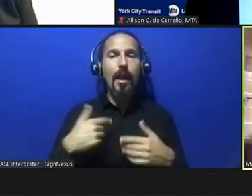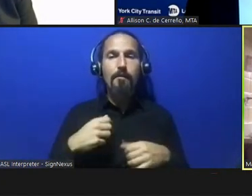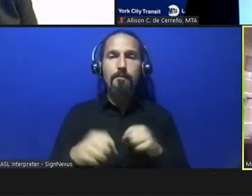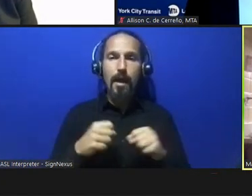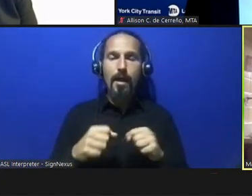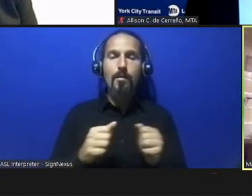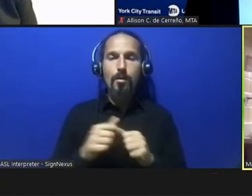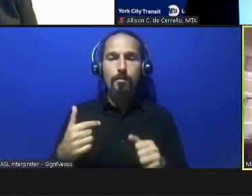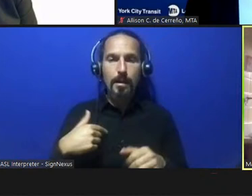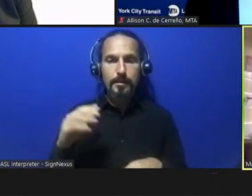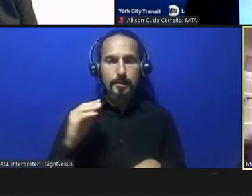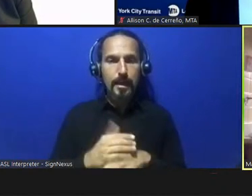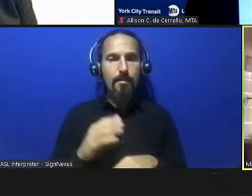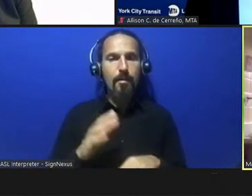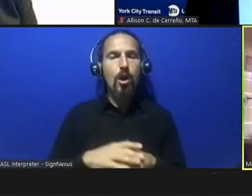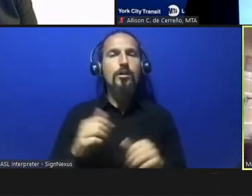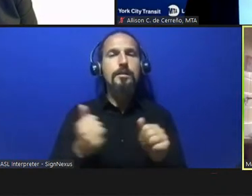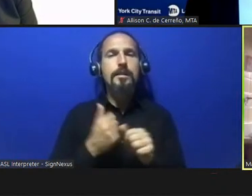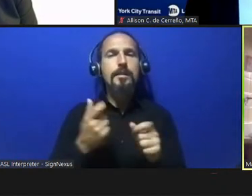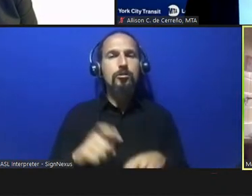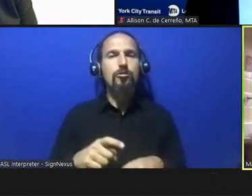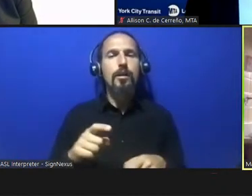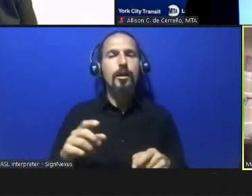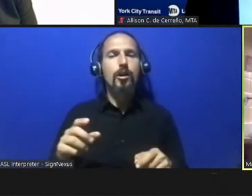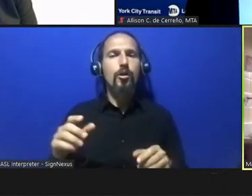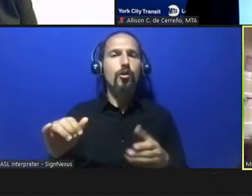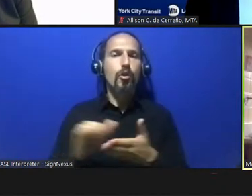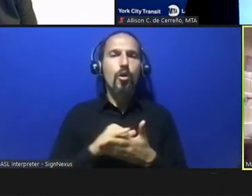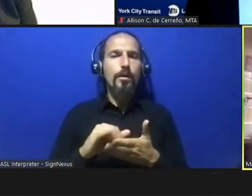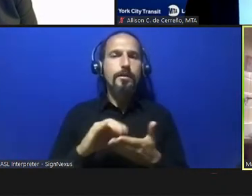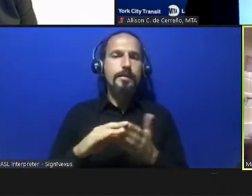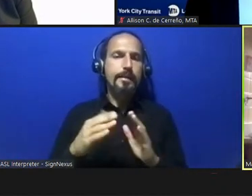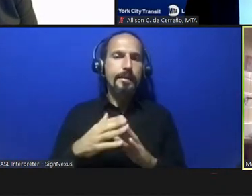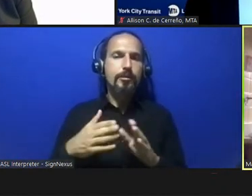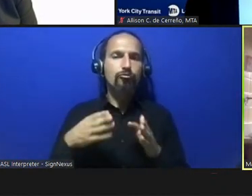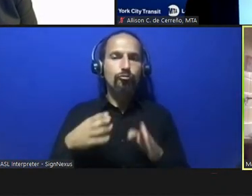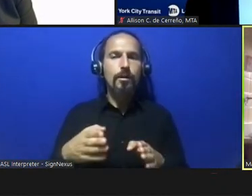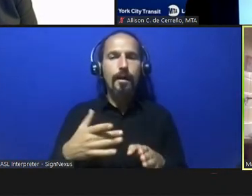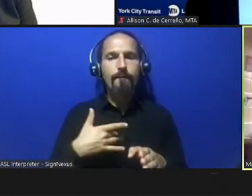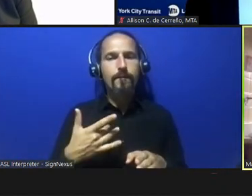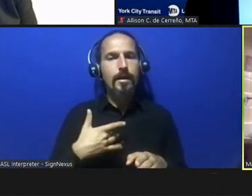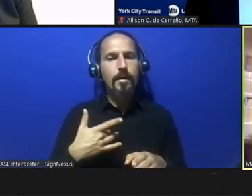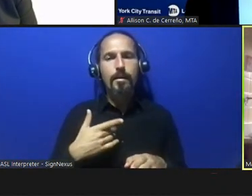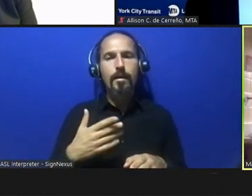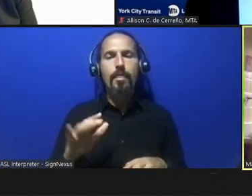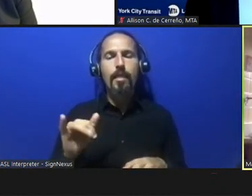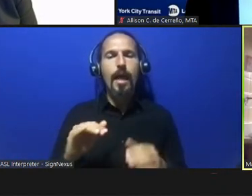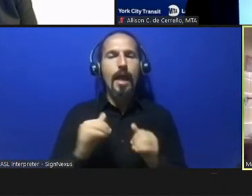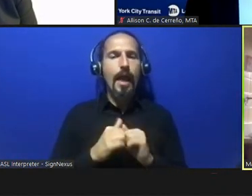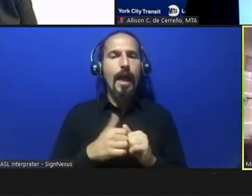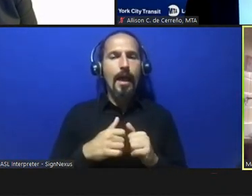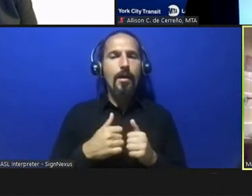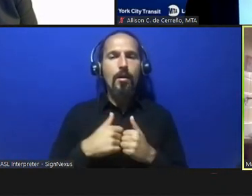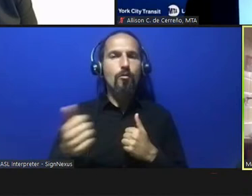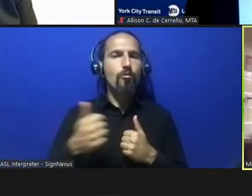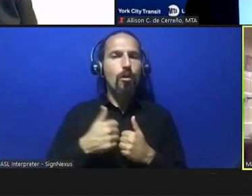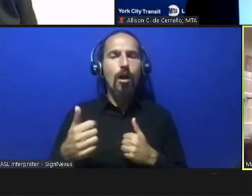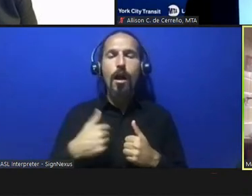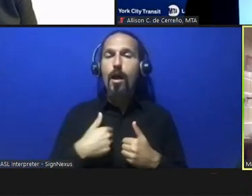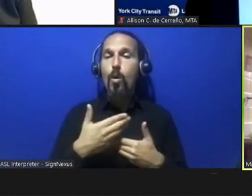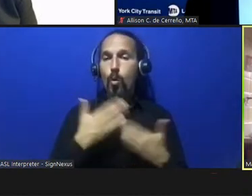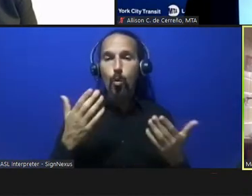him on dangerous new york city streets because i find that it's just my only way of getting around i don't own a